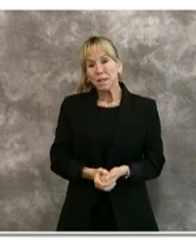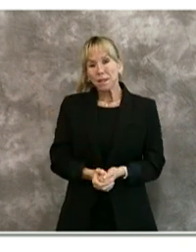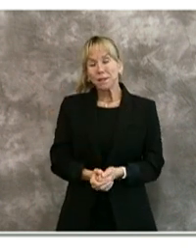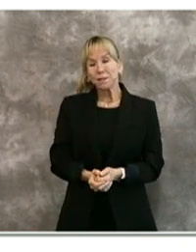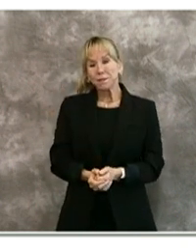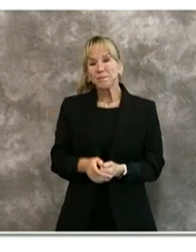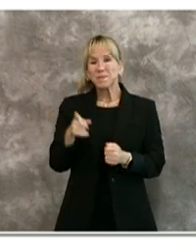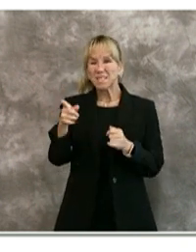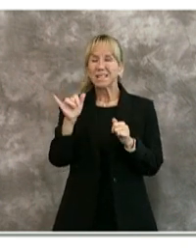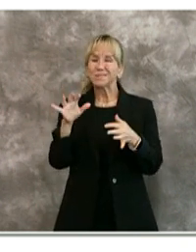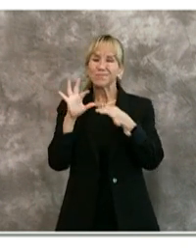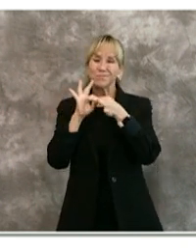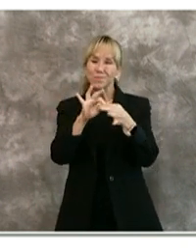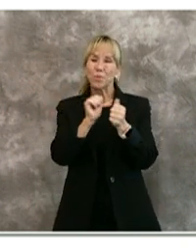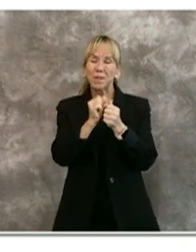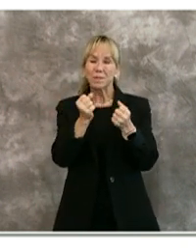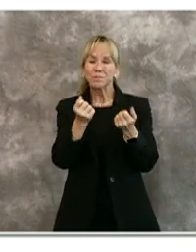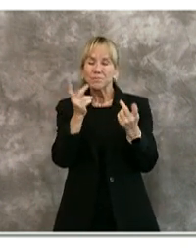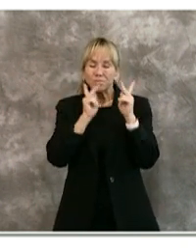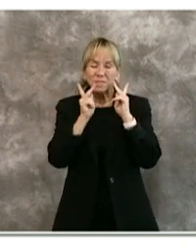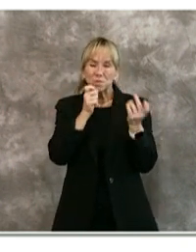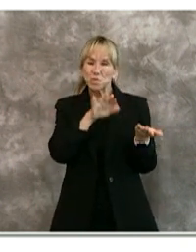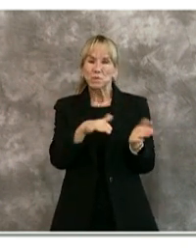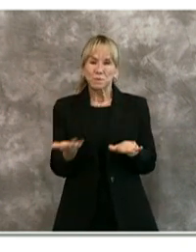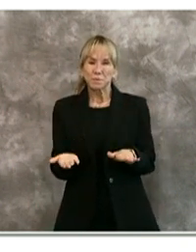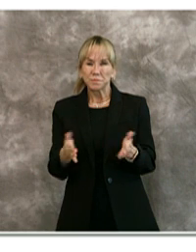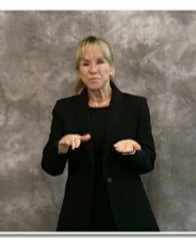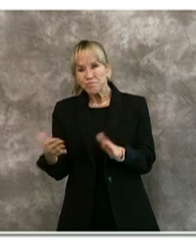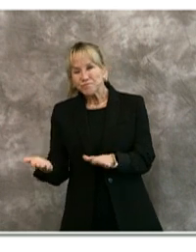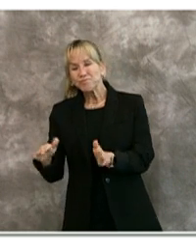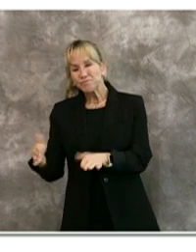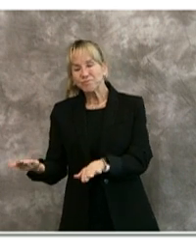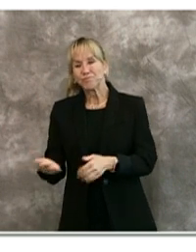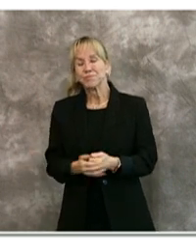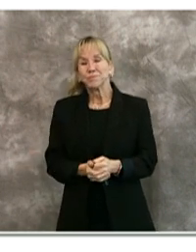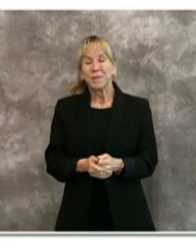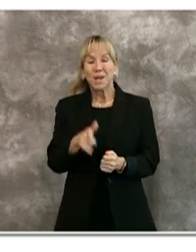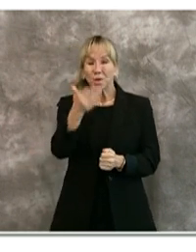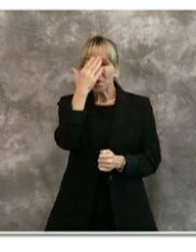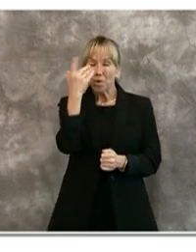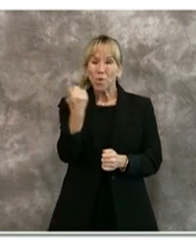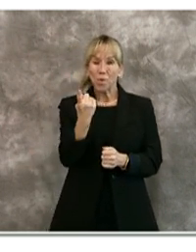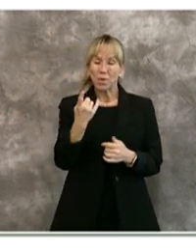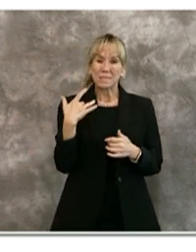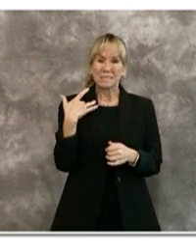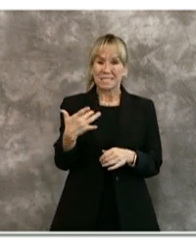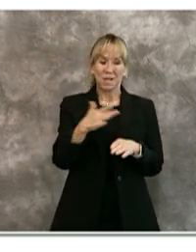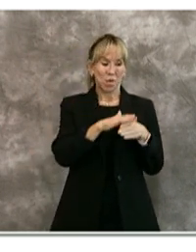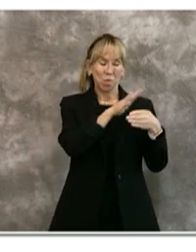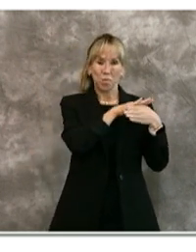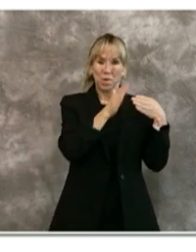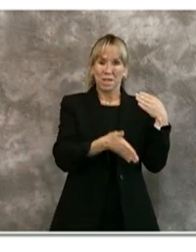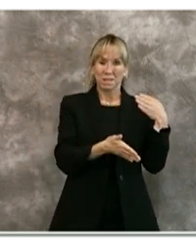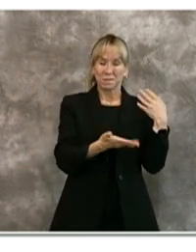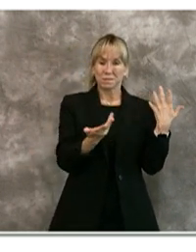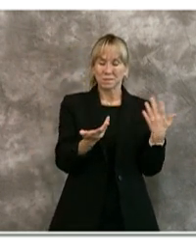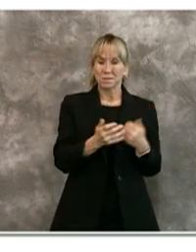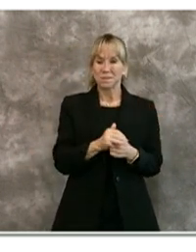is related to deaths. And as always over the weekends, the